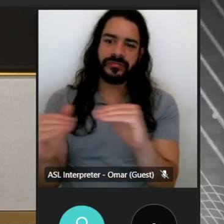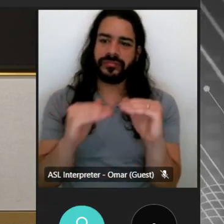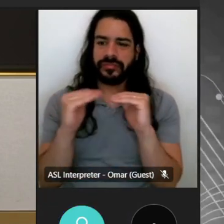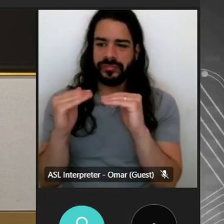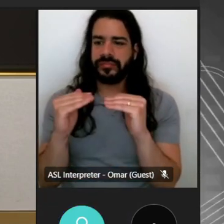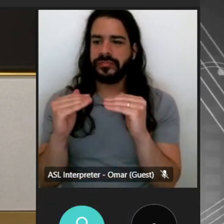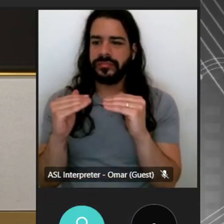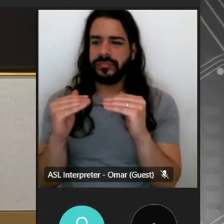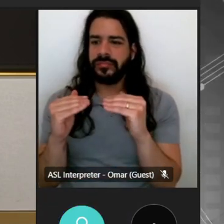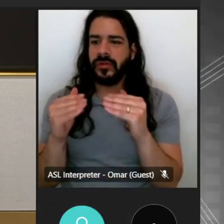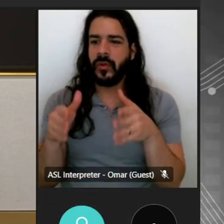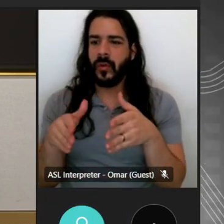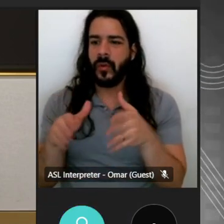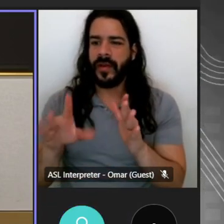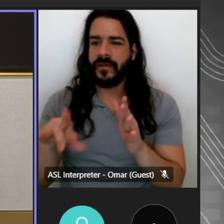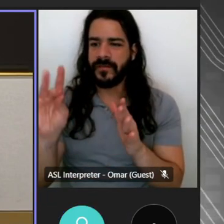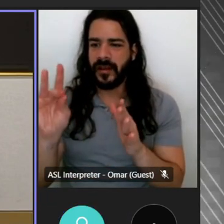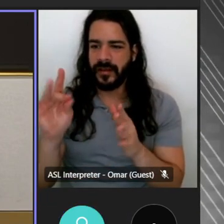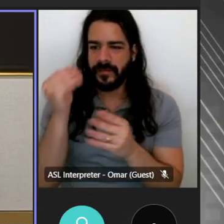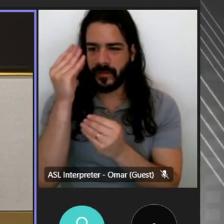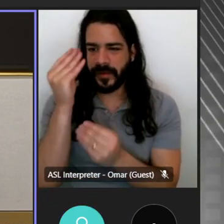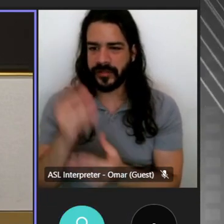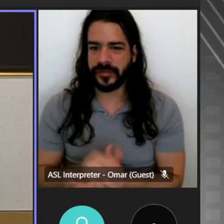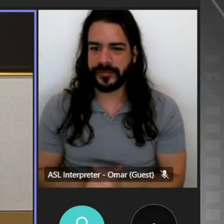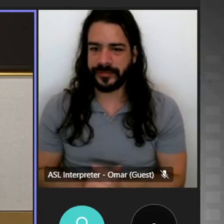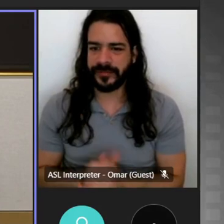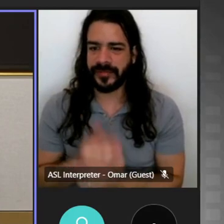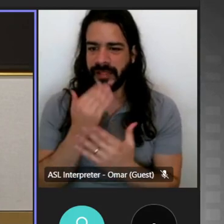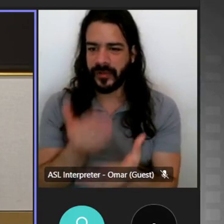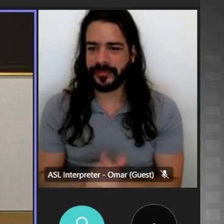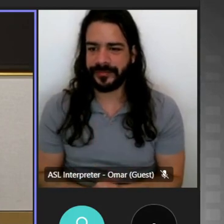accessible wayfinding information. Thank you.